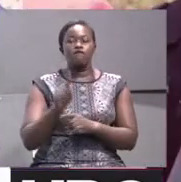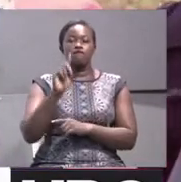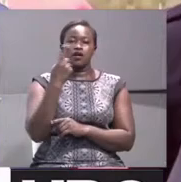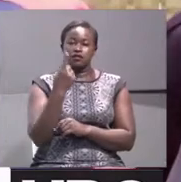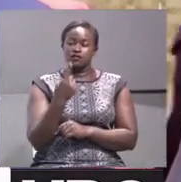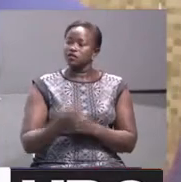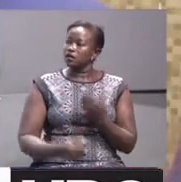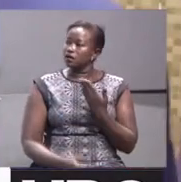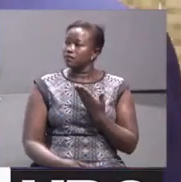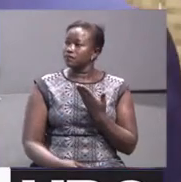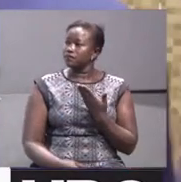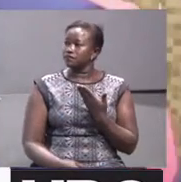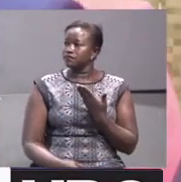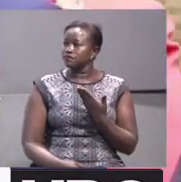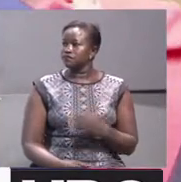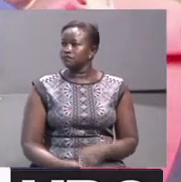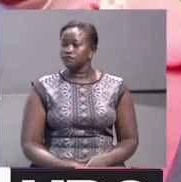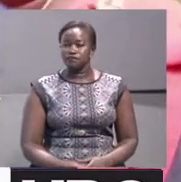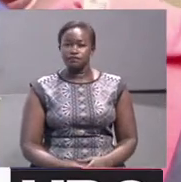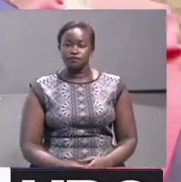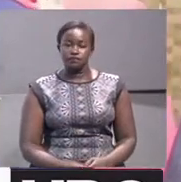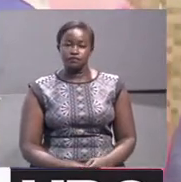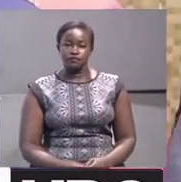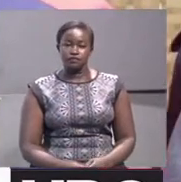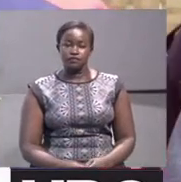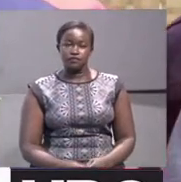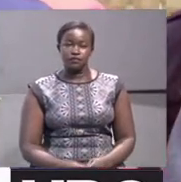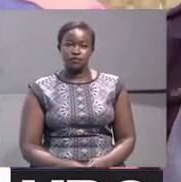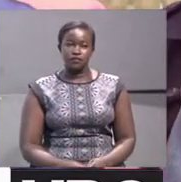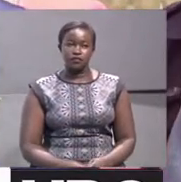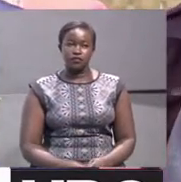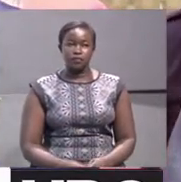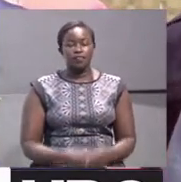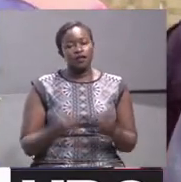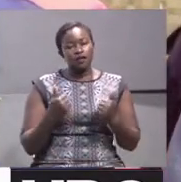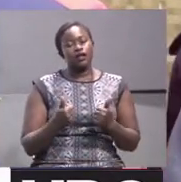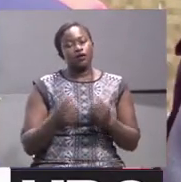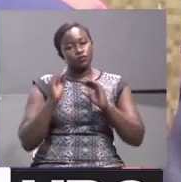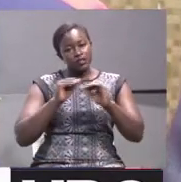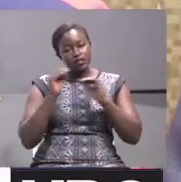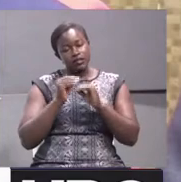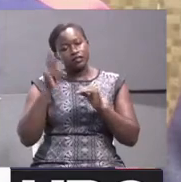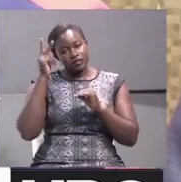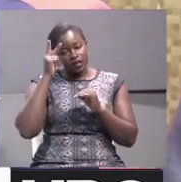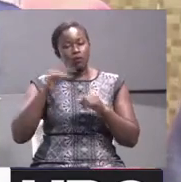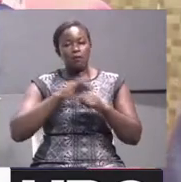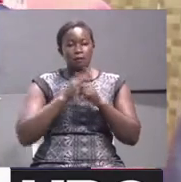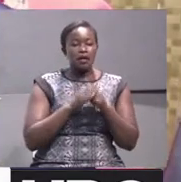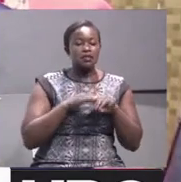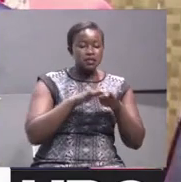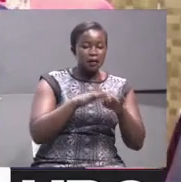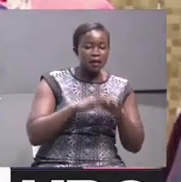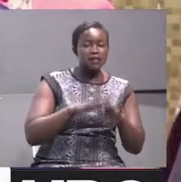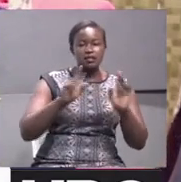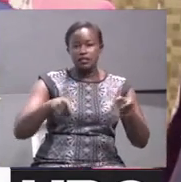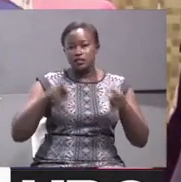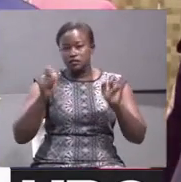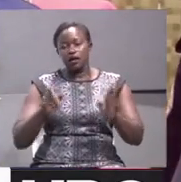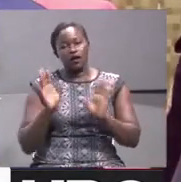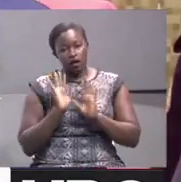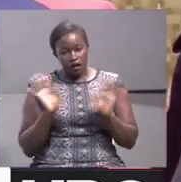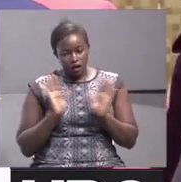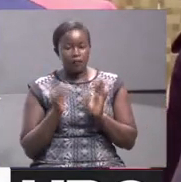We don't have to skill people, everyone to do skilling of making bricks and chapata and etc. Each sub-region of Uganda has its